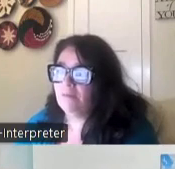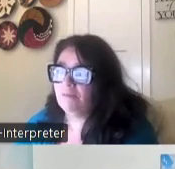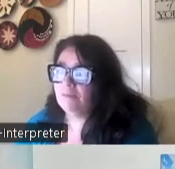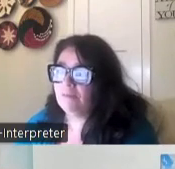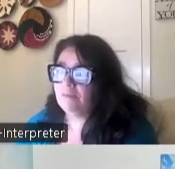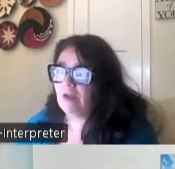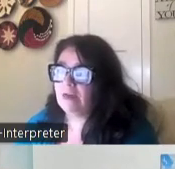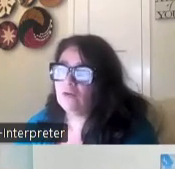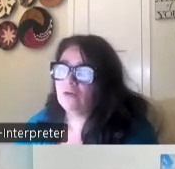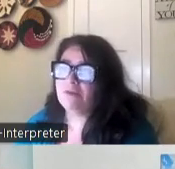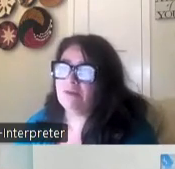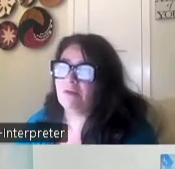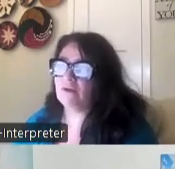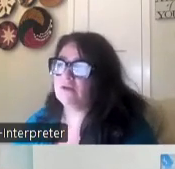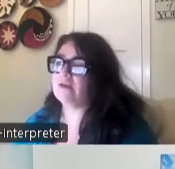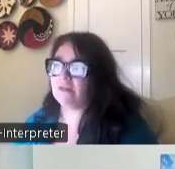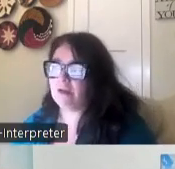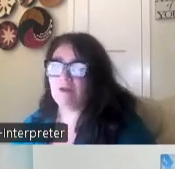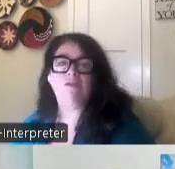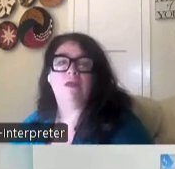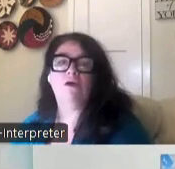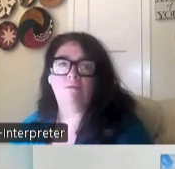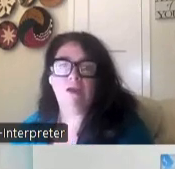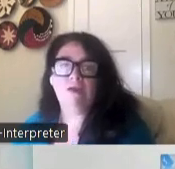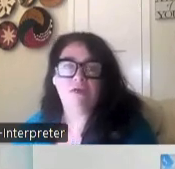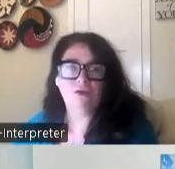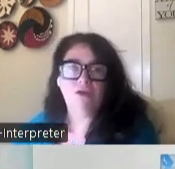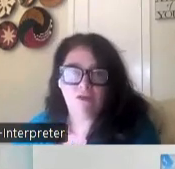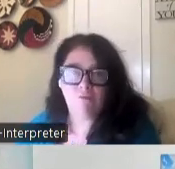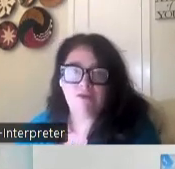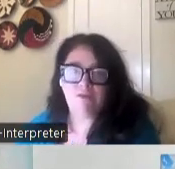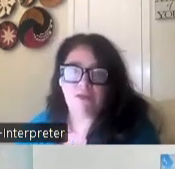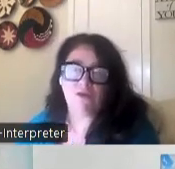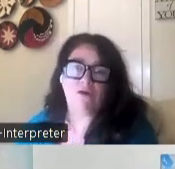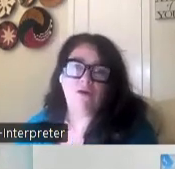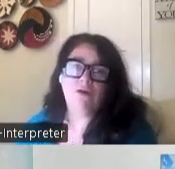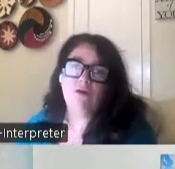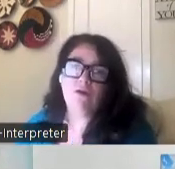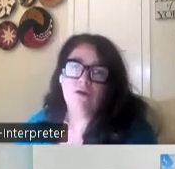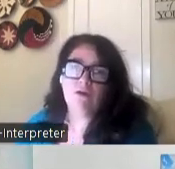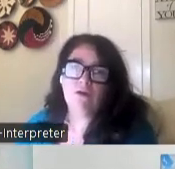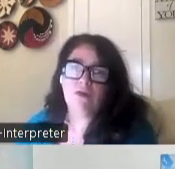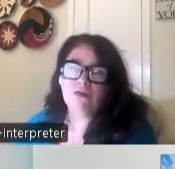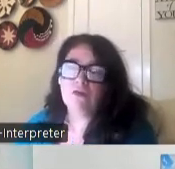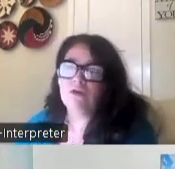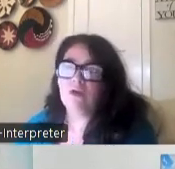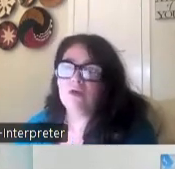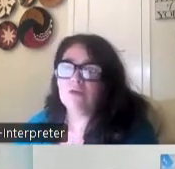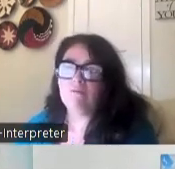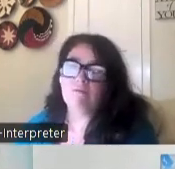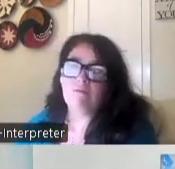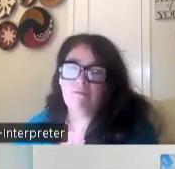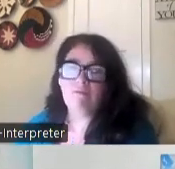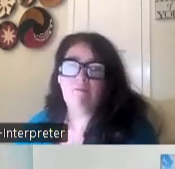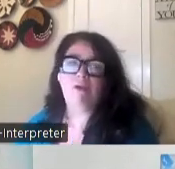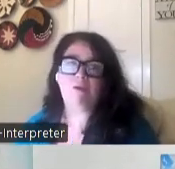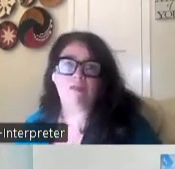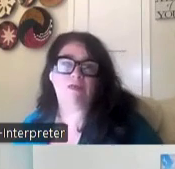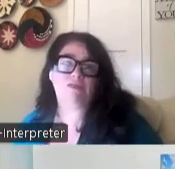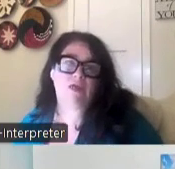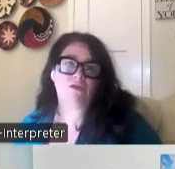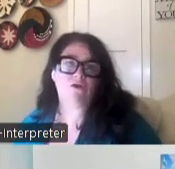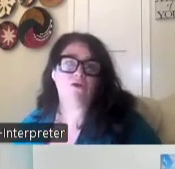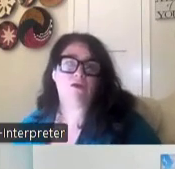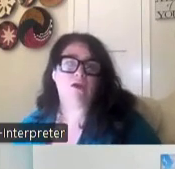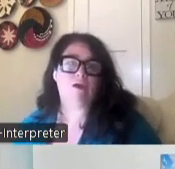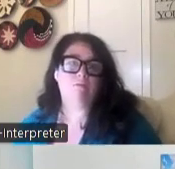be changes in average precipitation. And this is broadly true on a global basis, as well as being true in California.